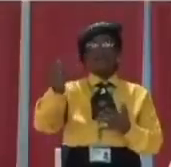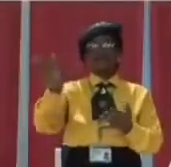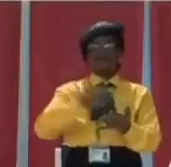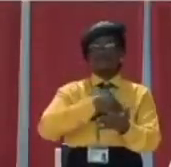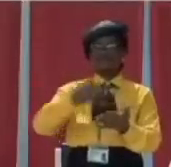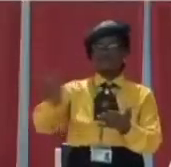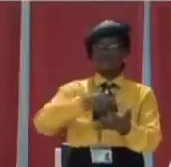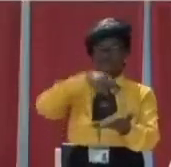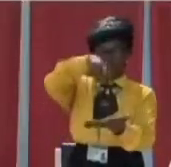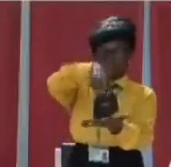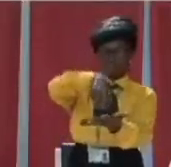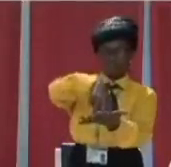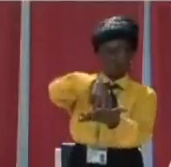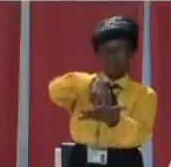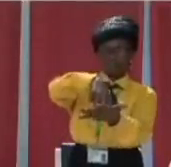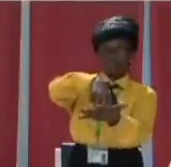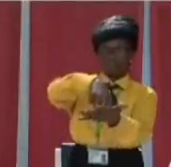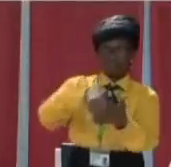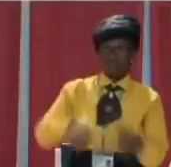Alpha,